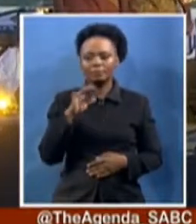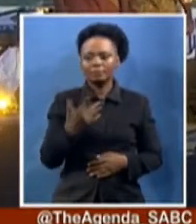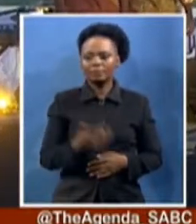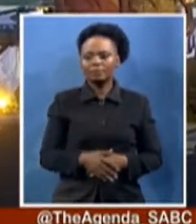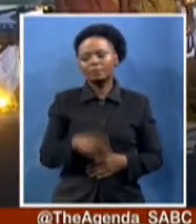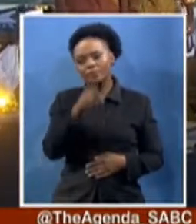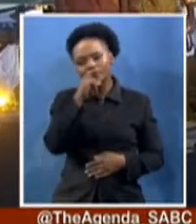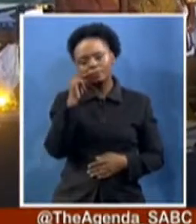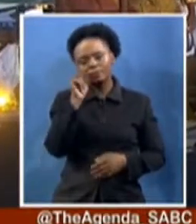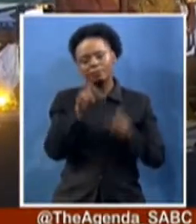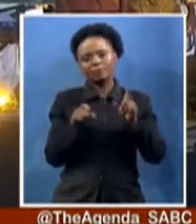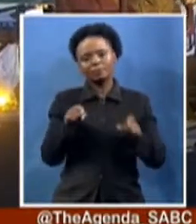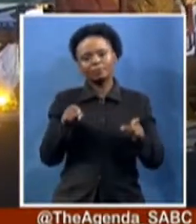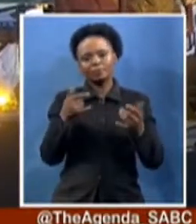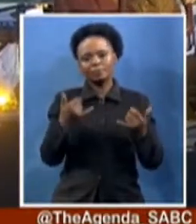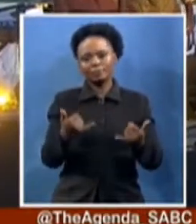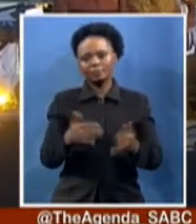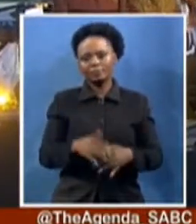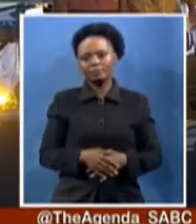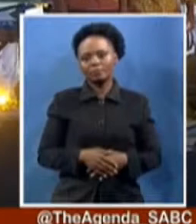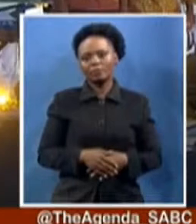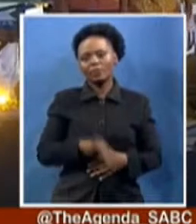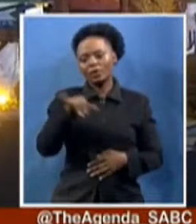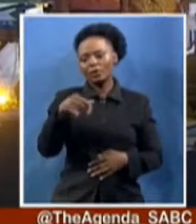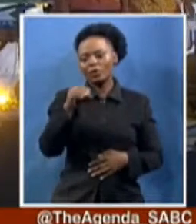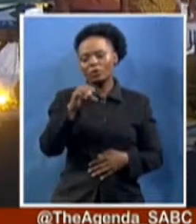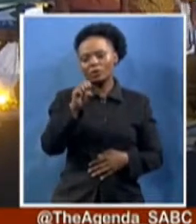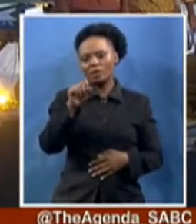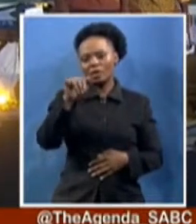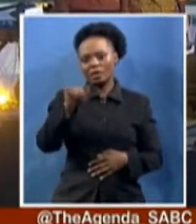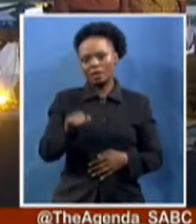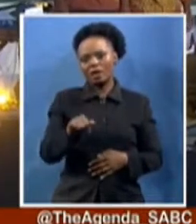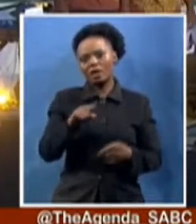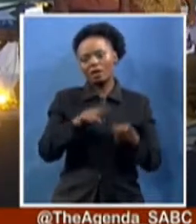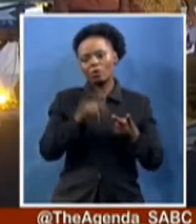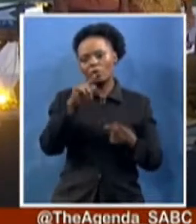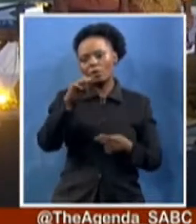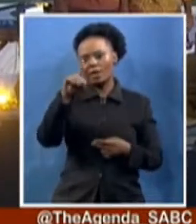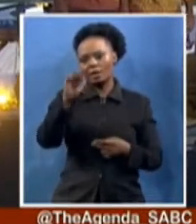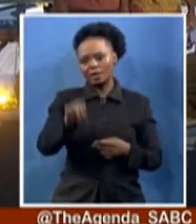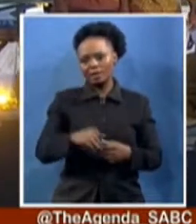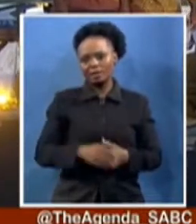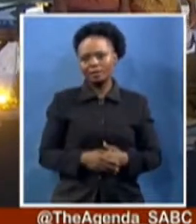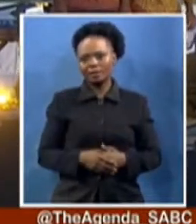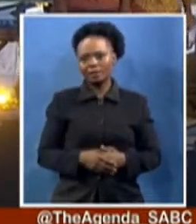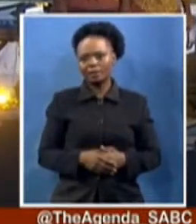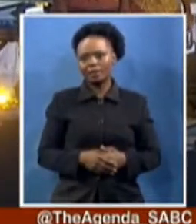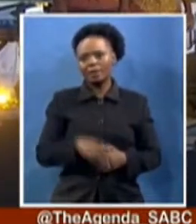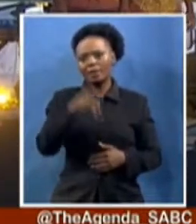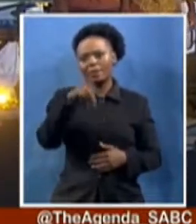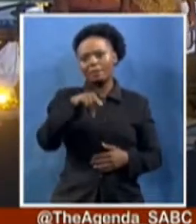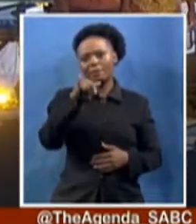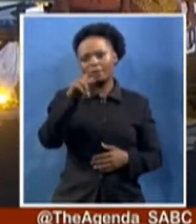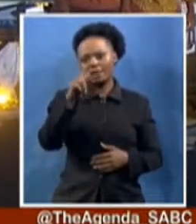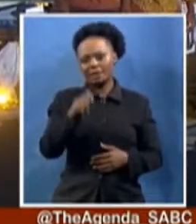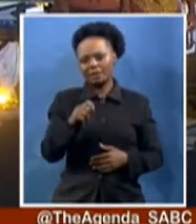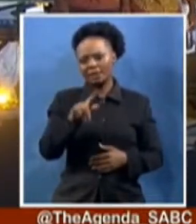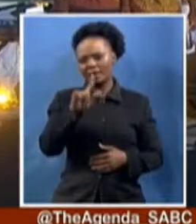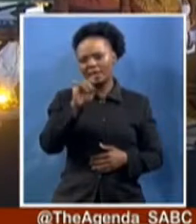Josiah Zangana Kumete, Pixley Kaisa Kaseme,